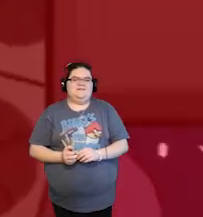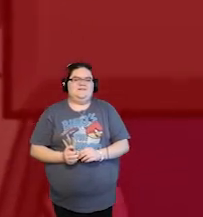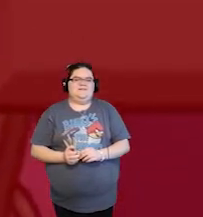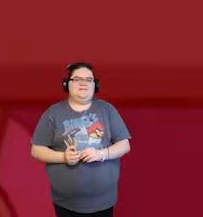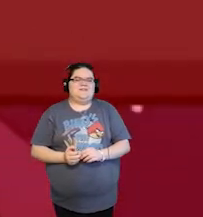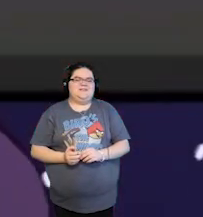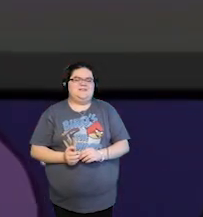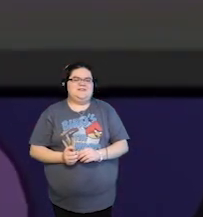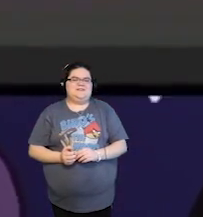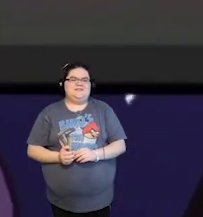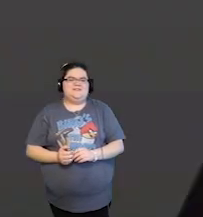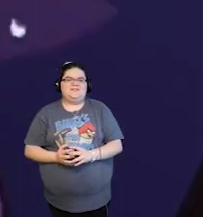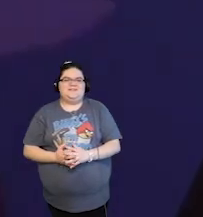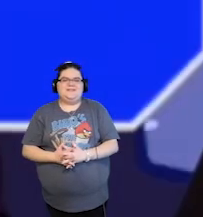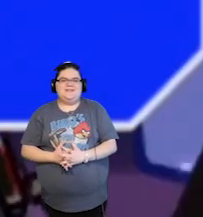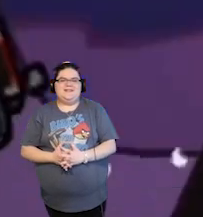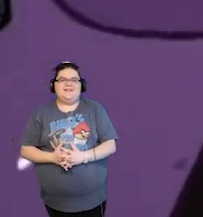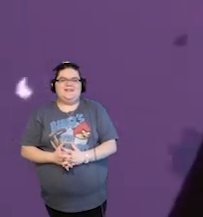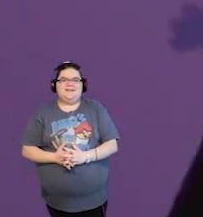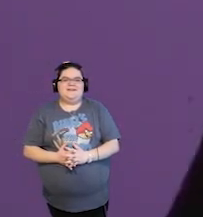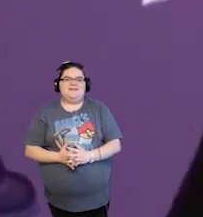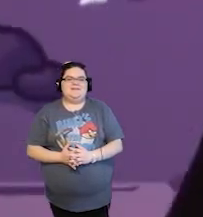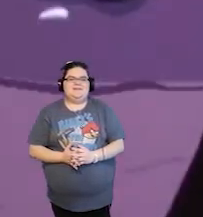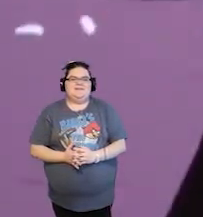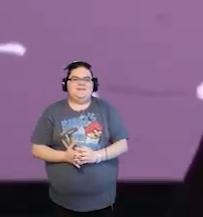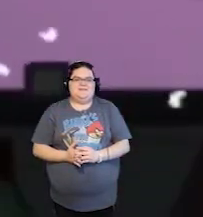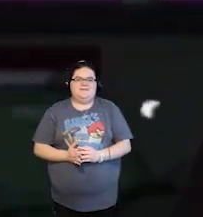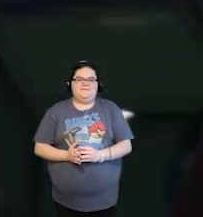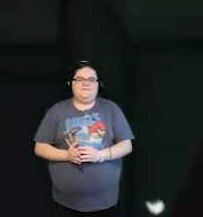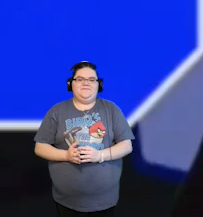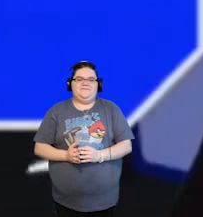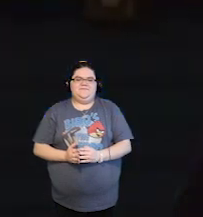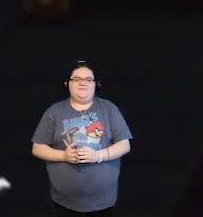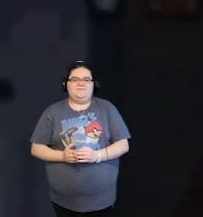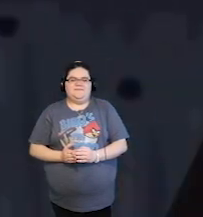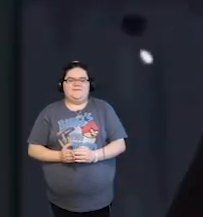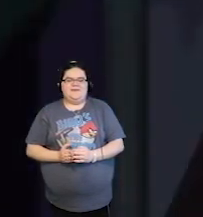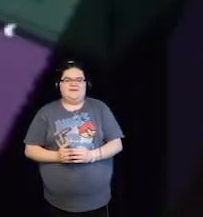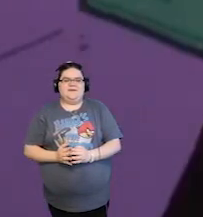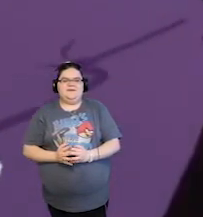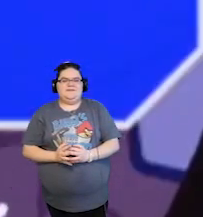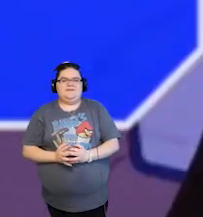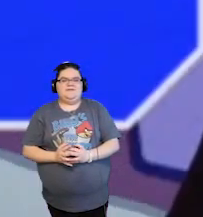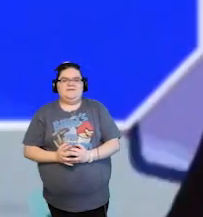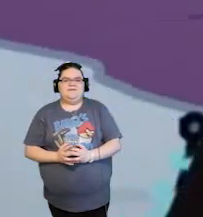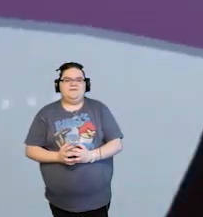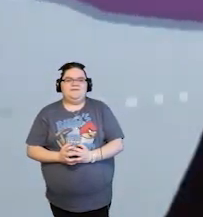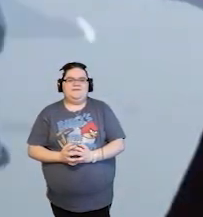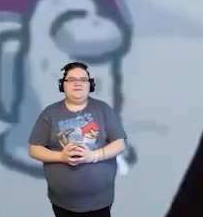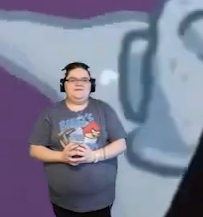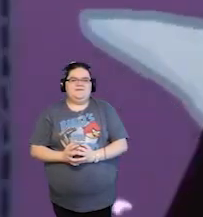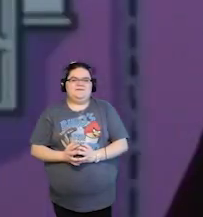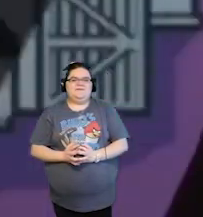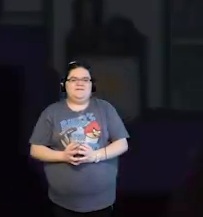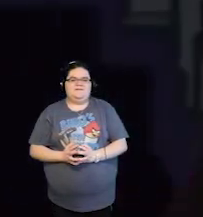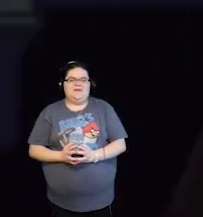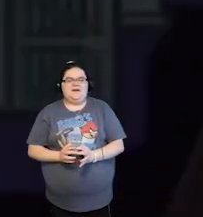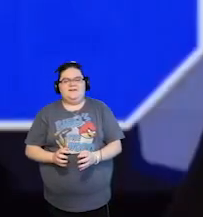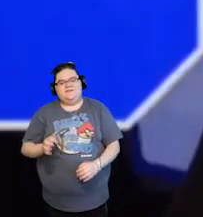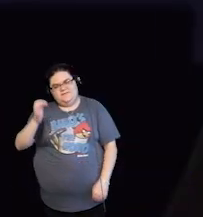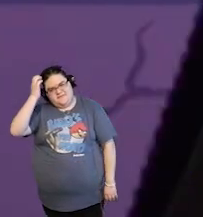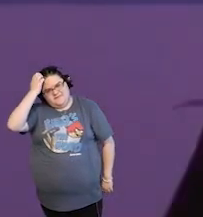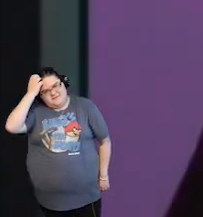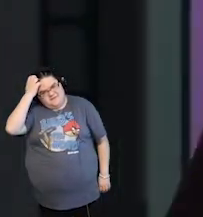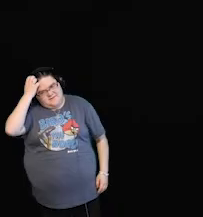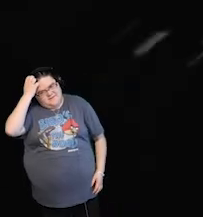you know? I think Simon, like, really thinks it's, like, I don't want to kill Simon if I can. Like, I kind of got the good vouch from him.